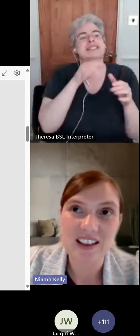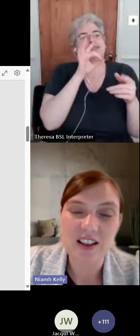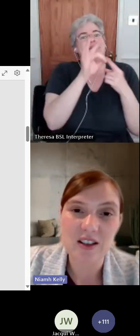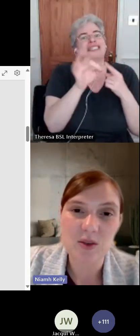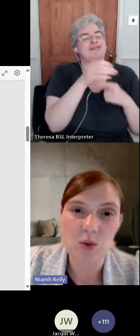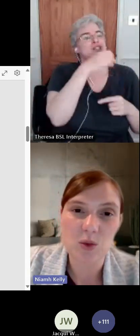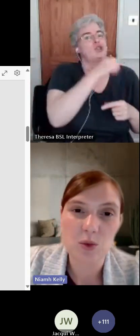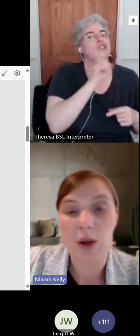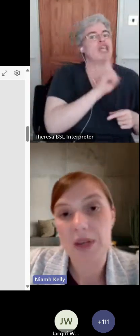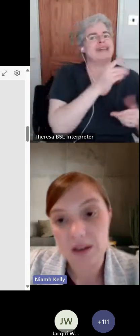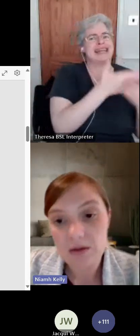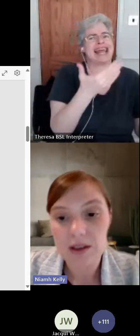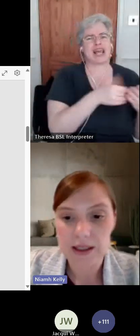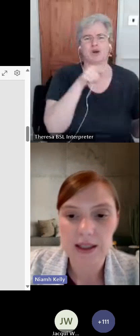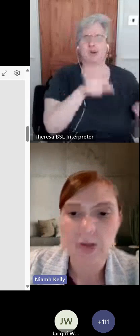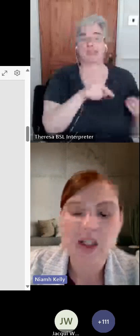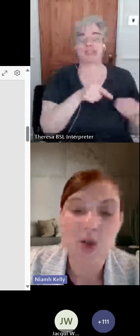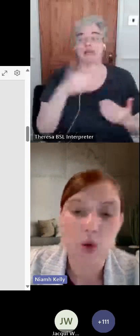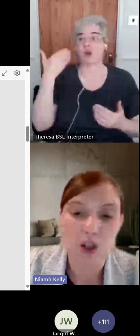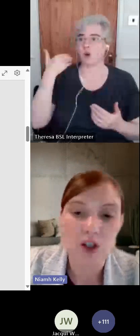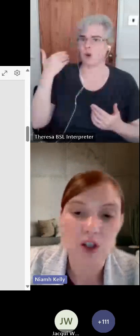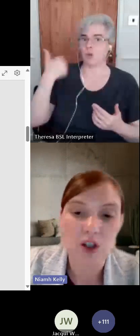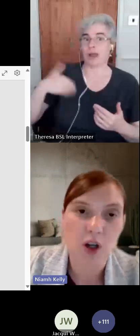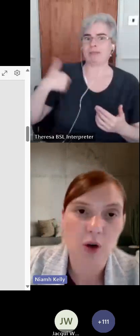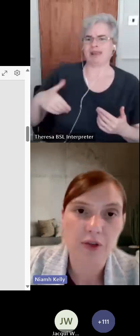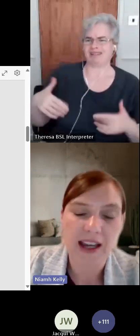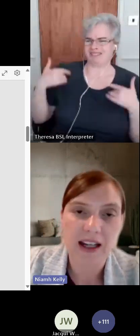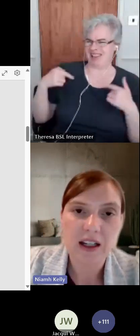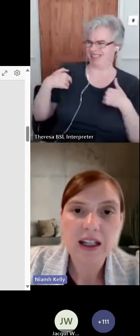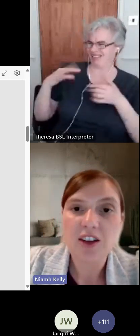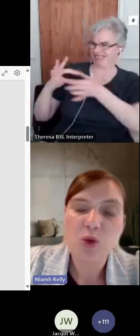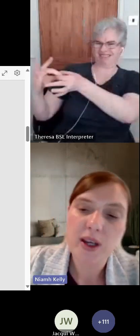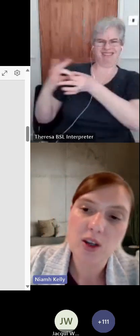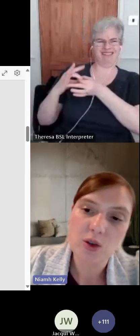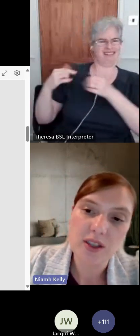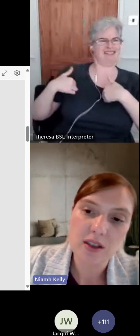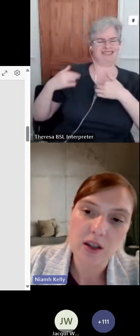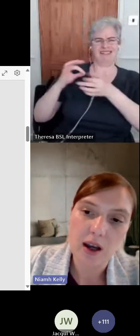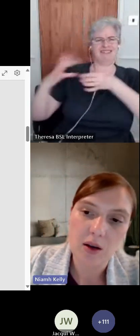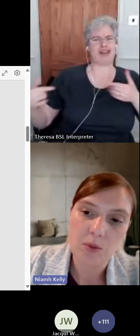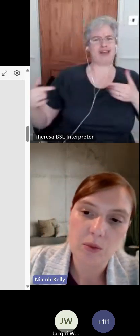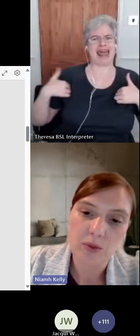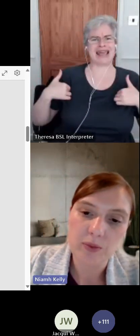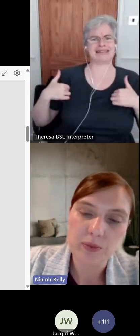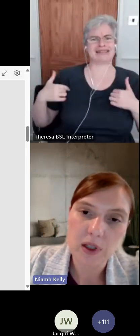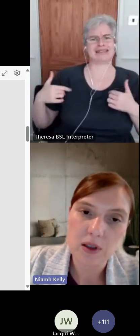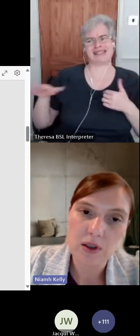and women typically wouldn't go for that. If we use